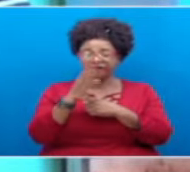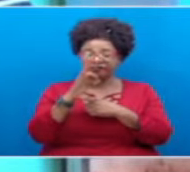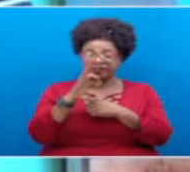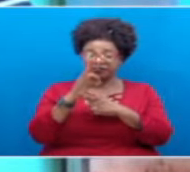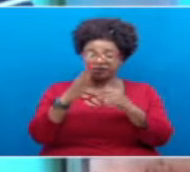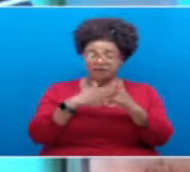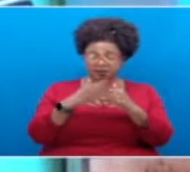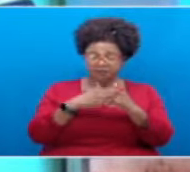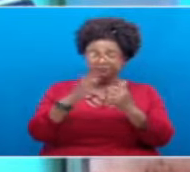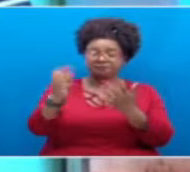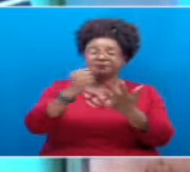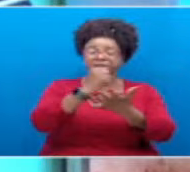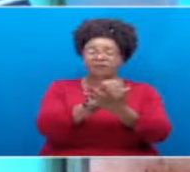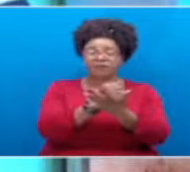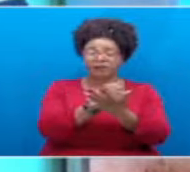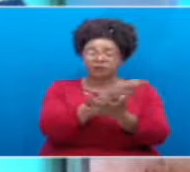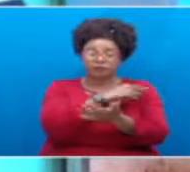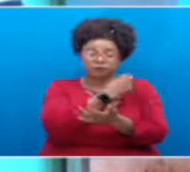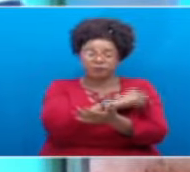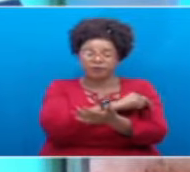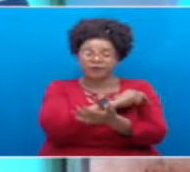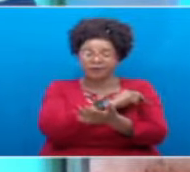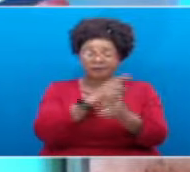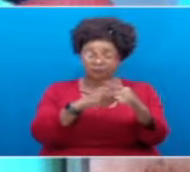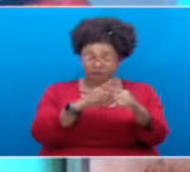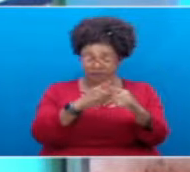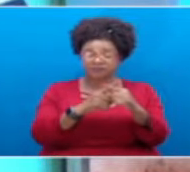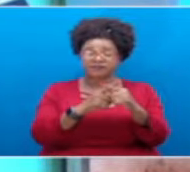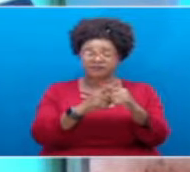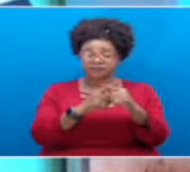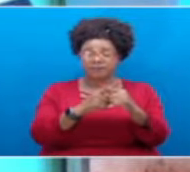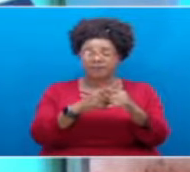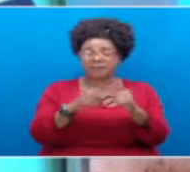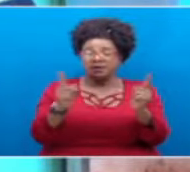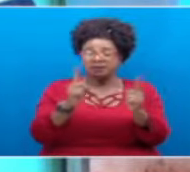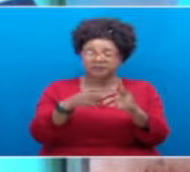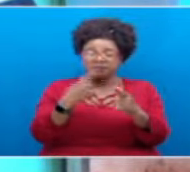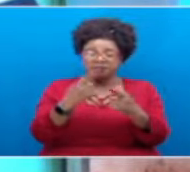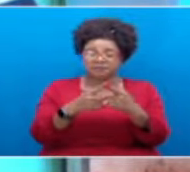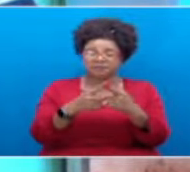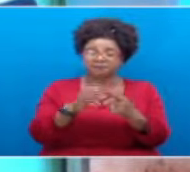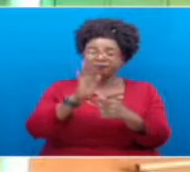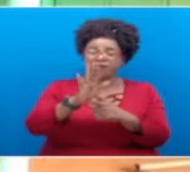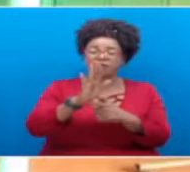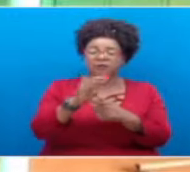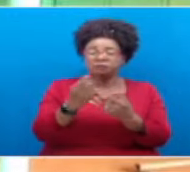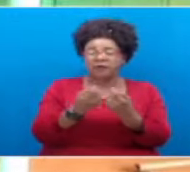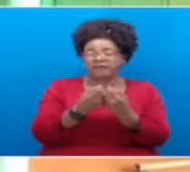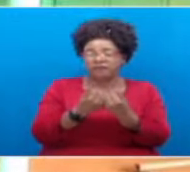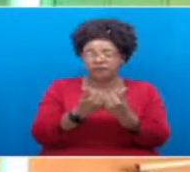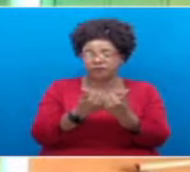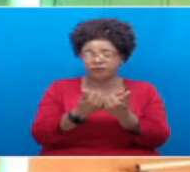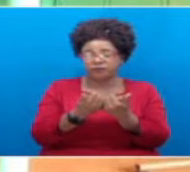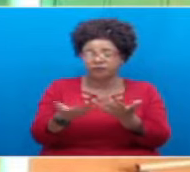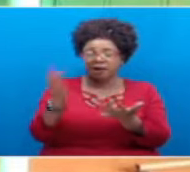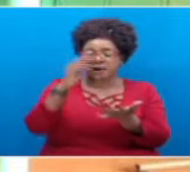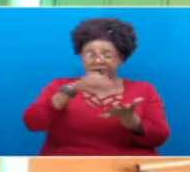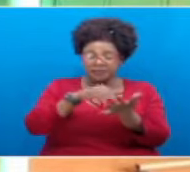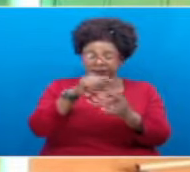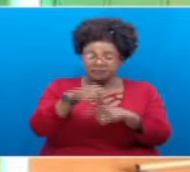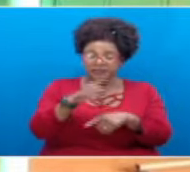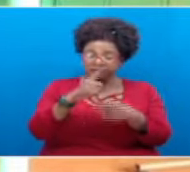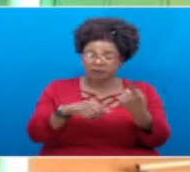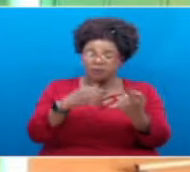admitted, tested and positive, but then the admissions were quite few. Then again this year, we had